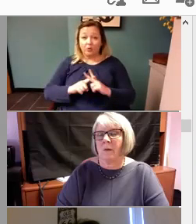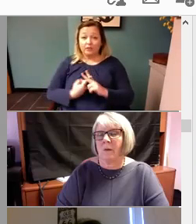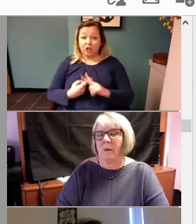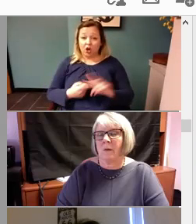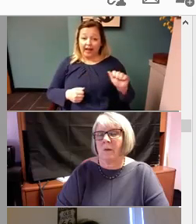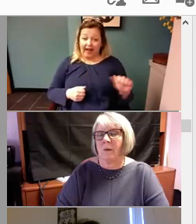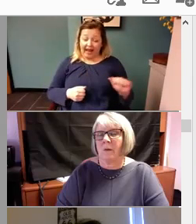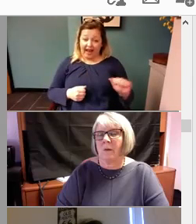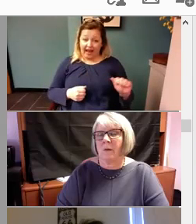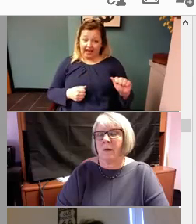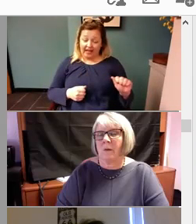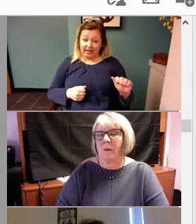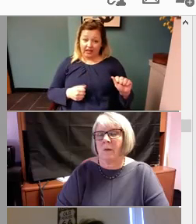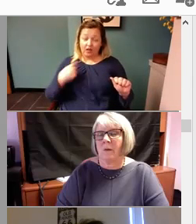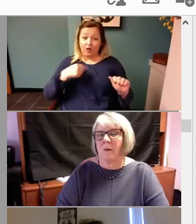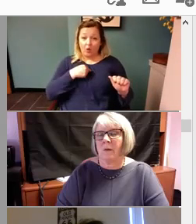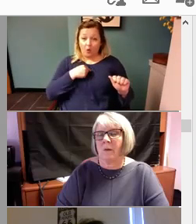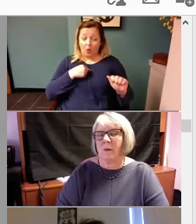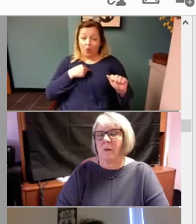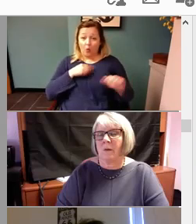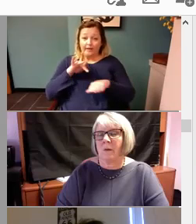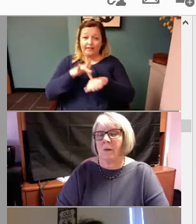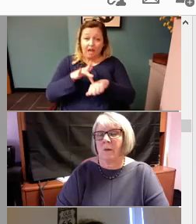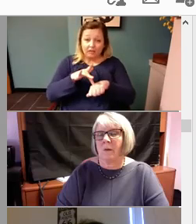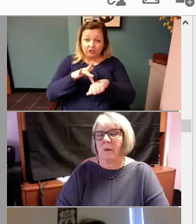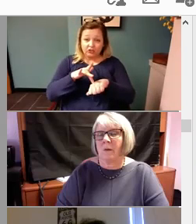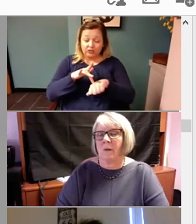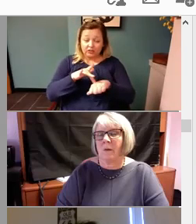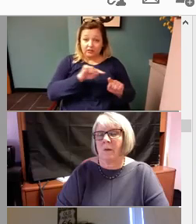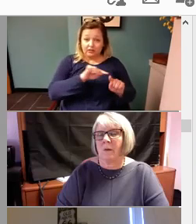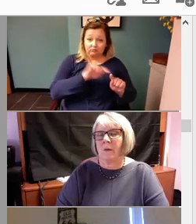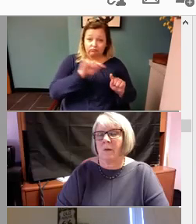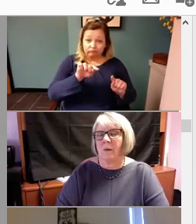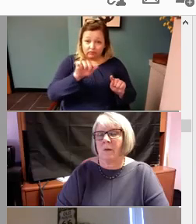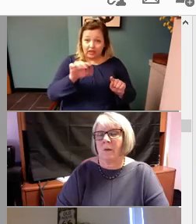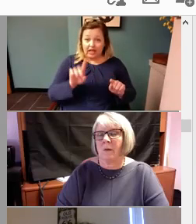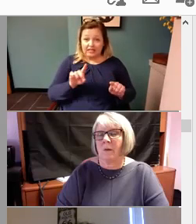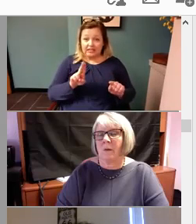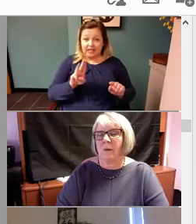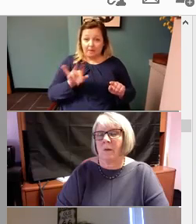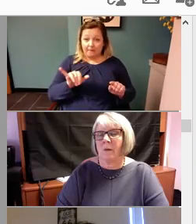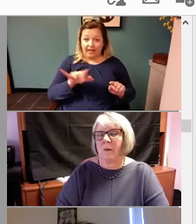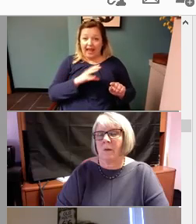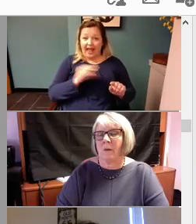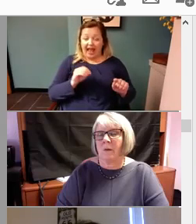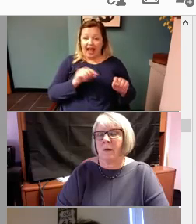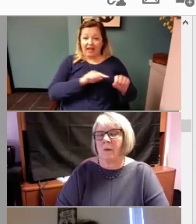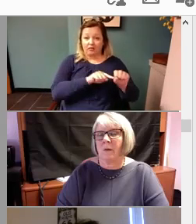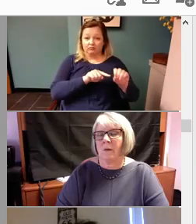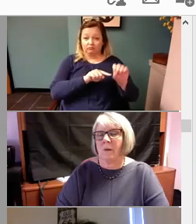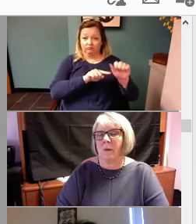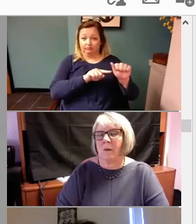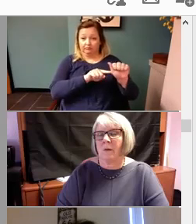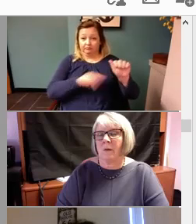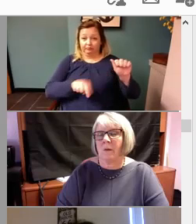node and C first, and then from this particular dummy node we detect B, and that basically gives us the idea that B is